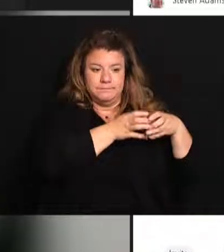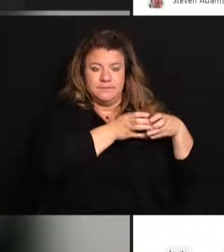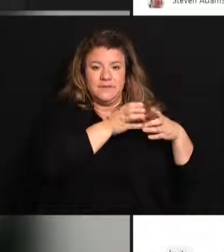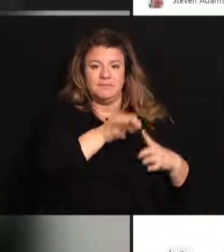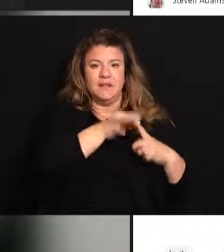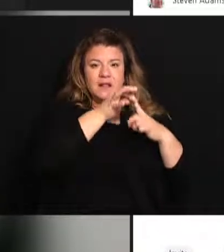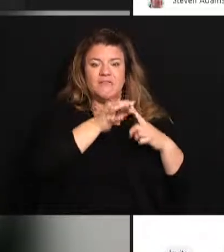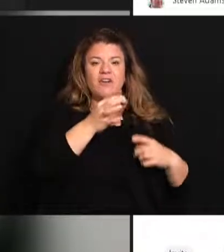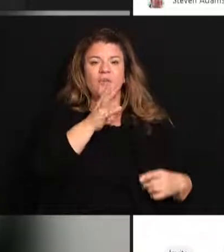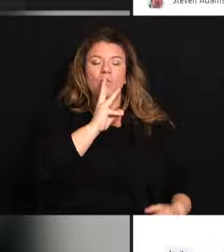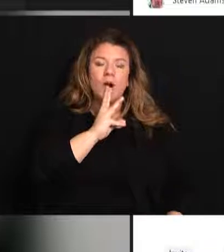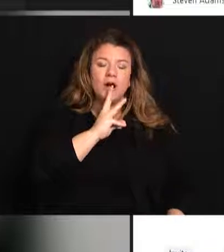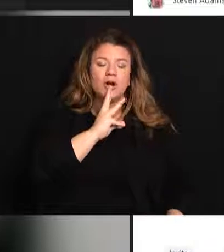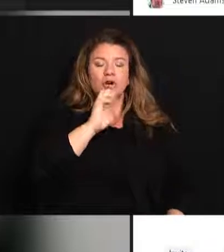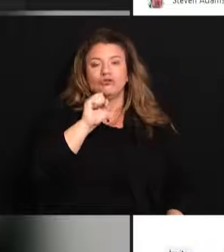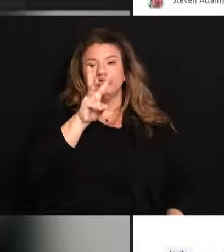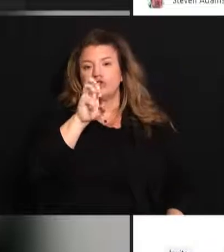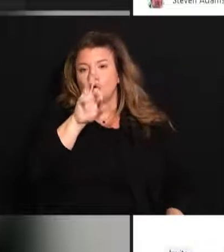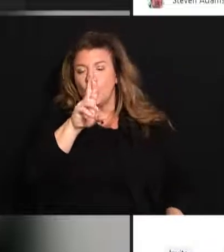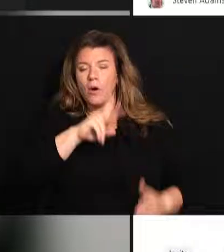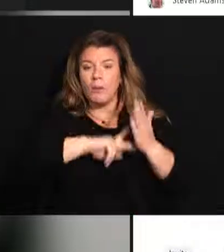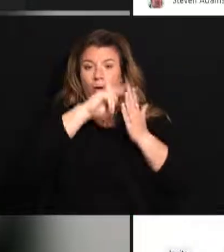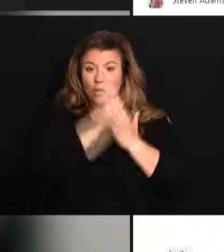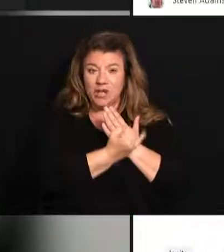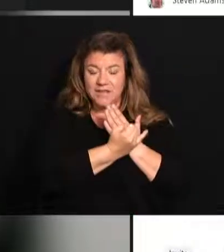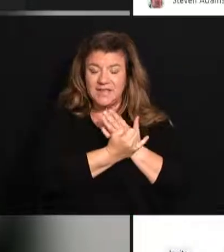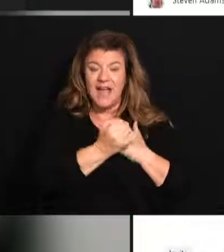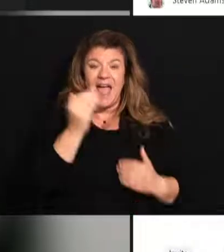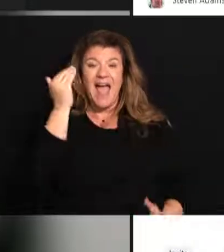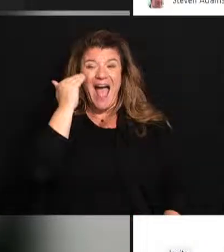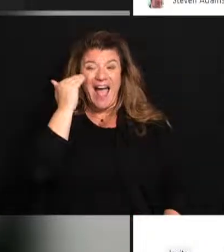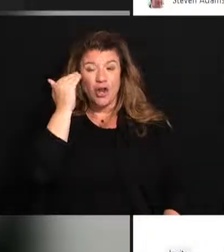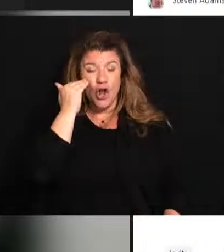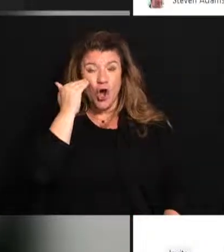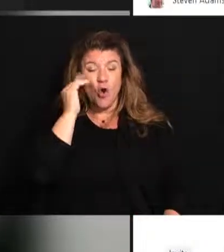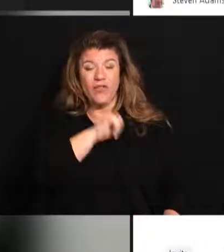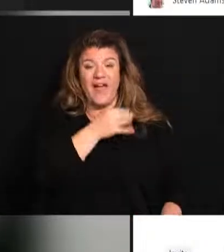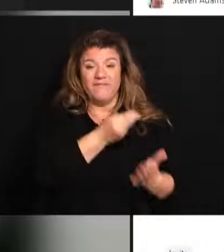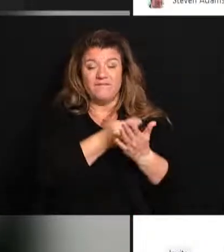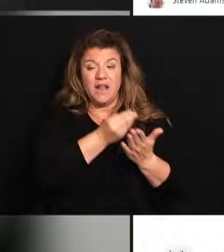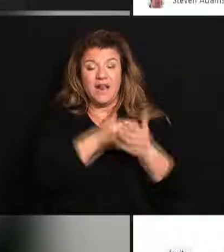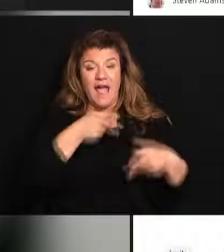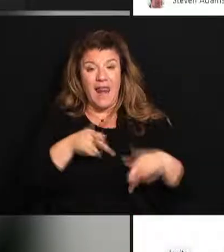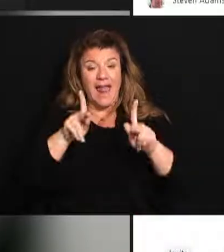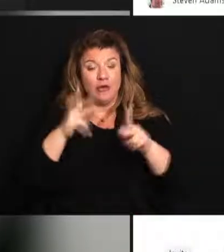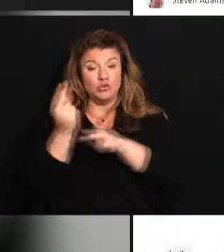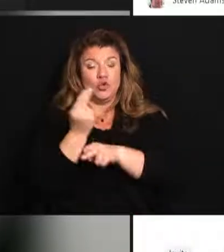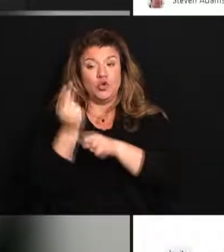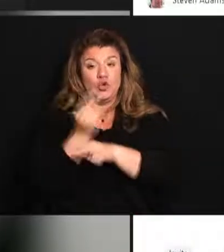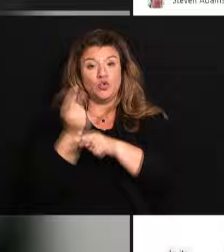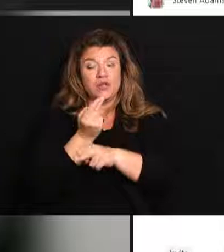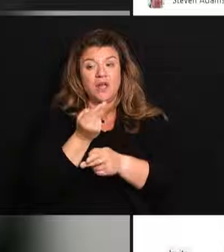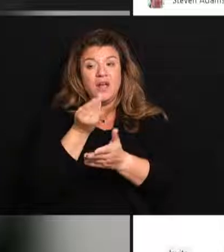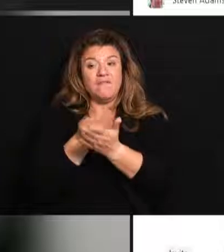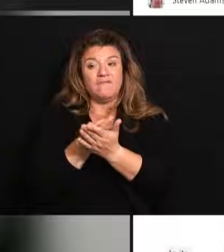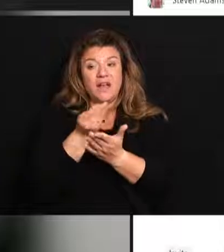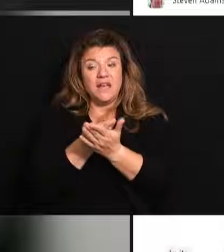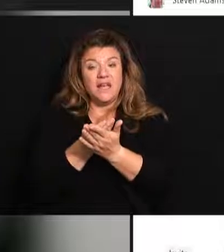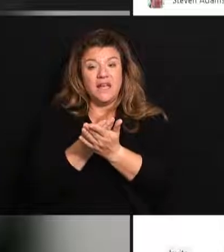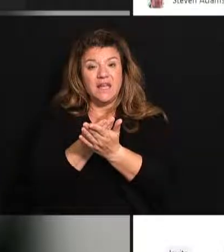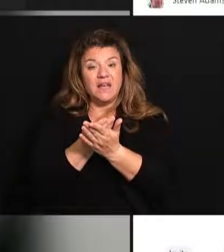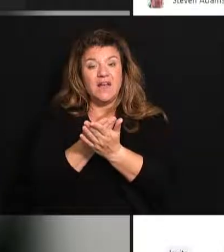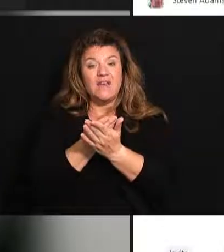water and sewer infrastructure projects. I know that the ARPA funding allows you to be able to use funding